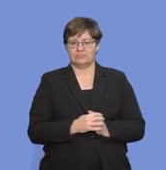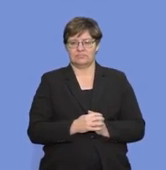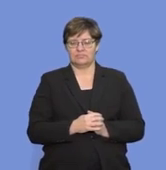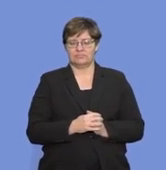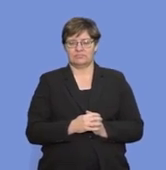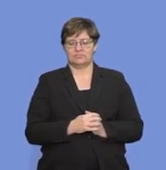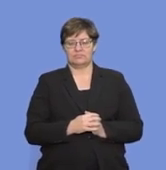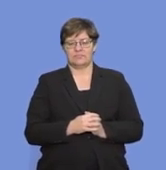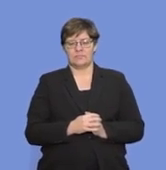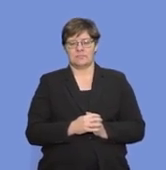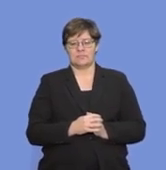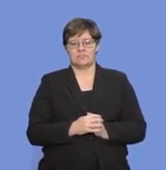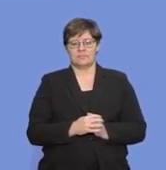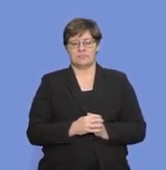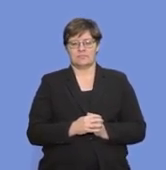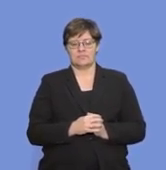diagram,